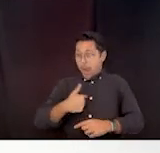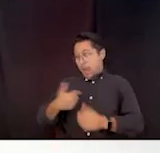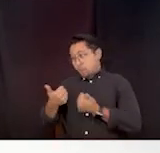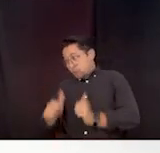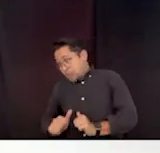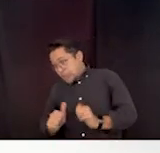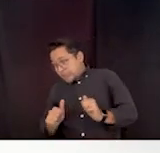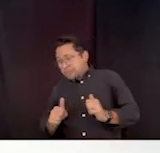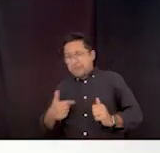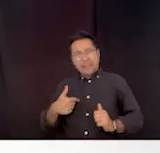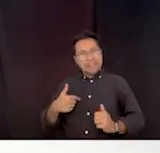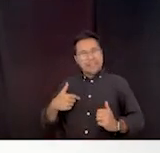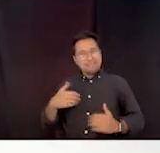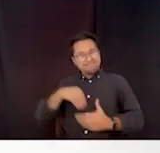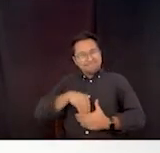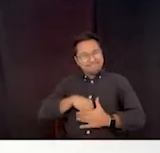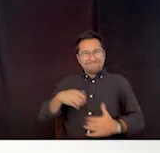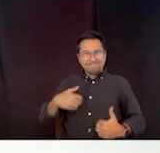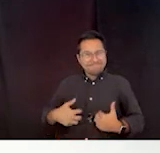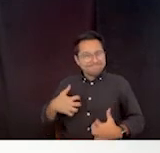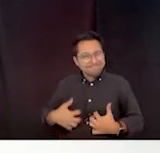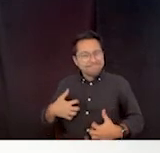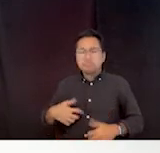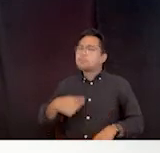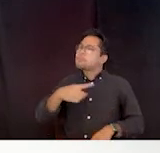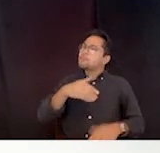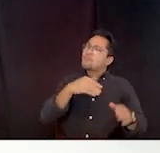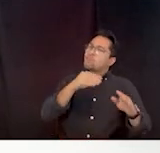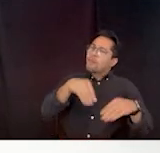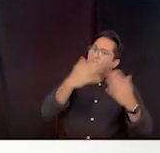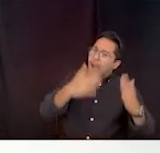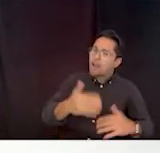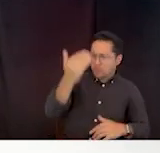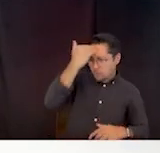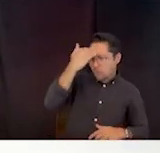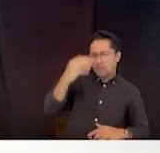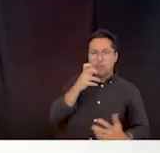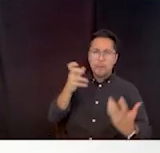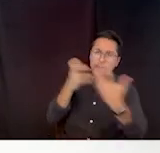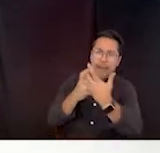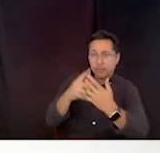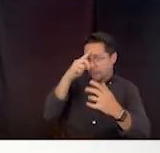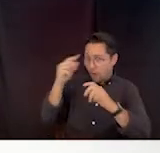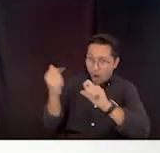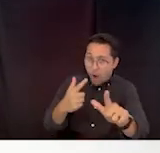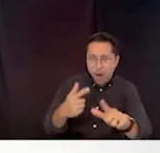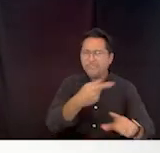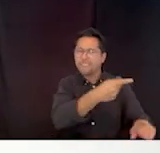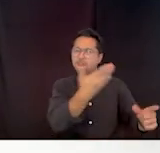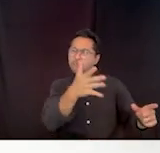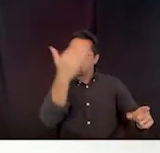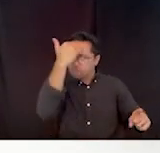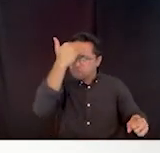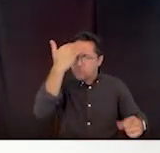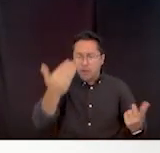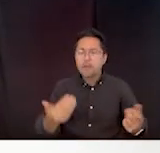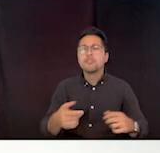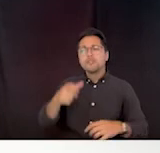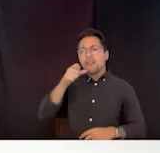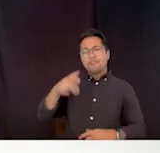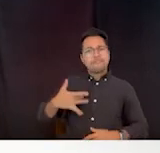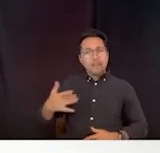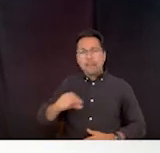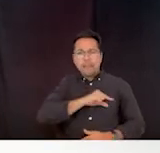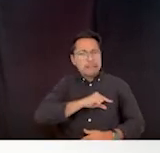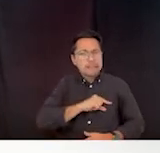and this just doesn't feel right. But providers know that they're not going to be the right fit for everyone. So don't feel guilty or any of those feelings. If you're